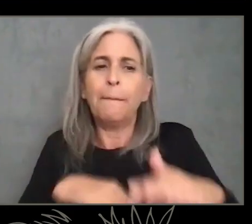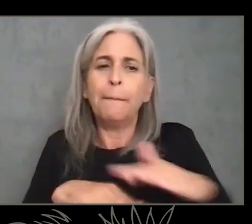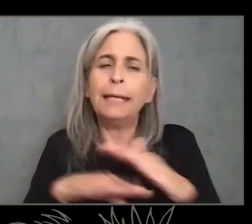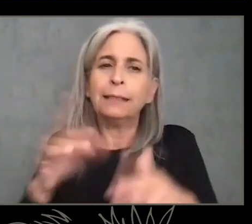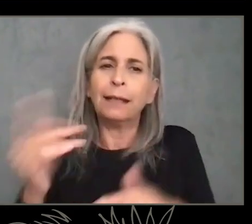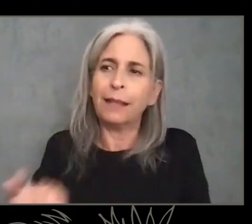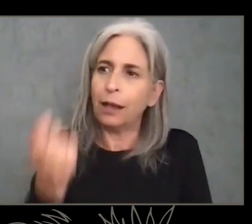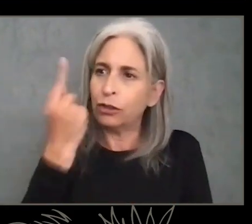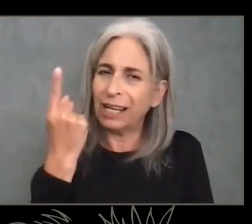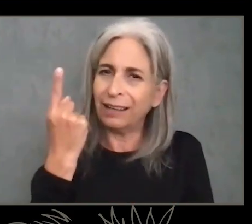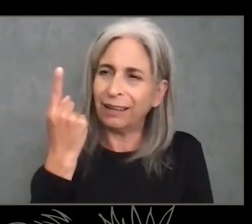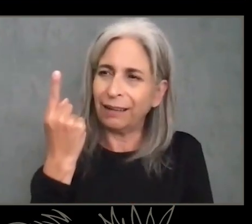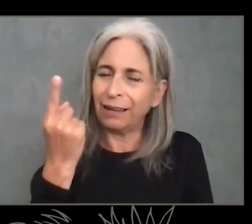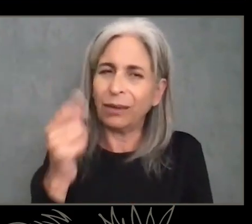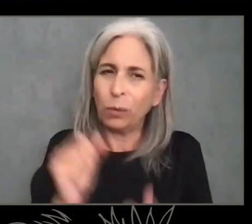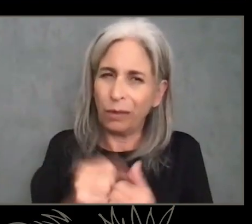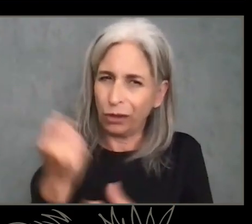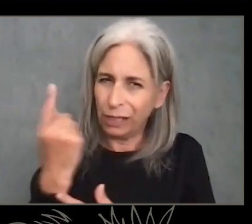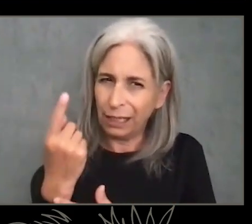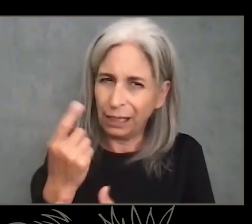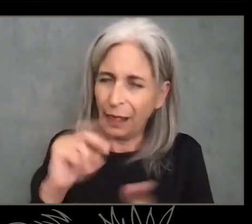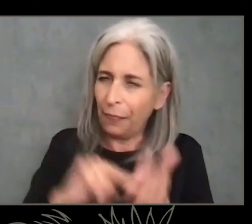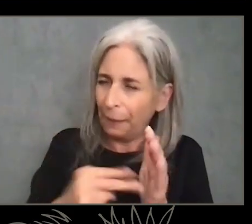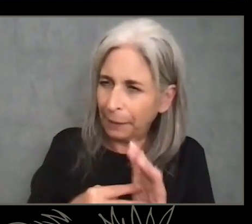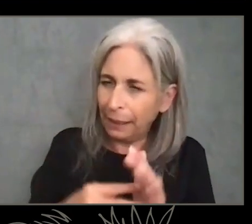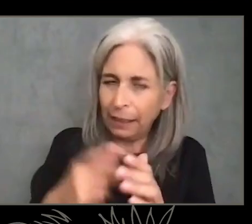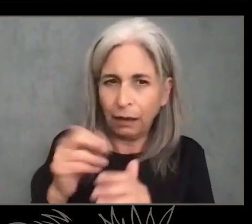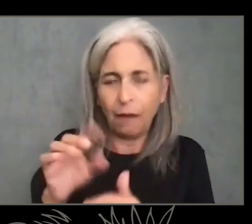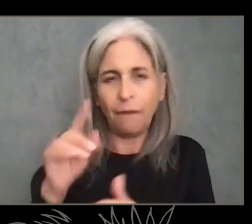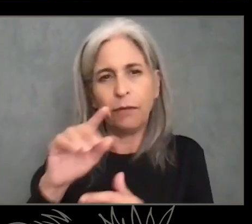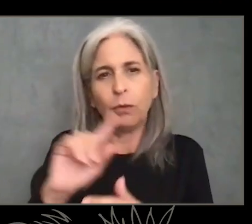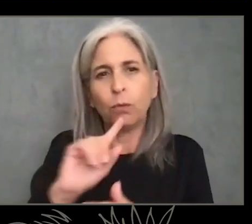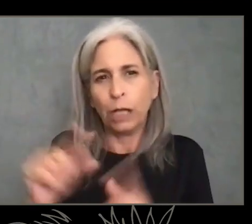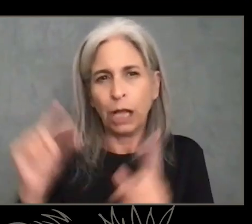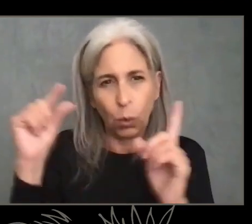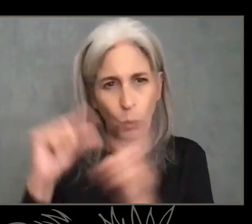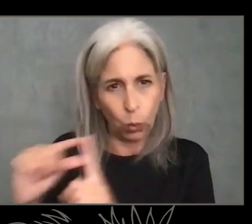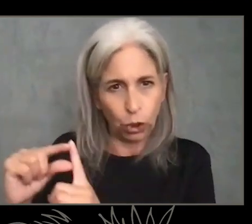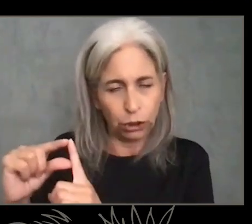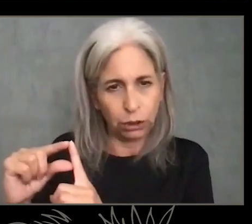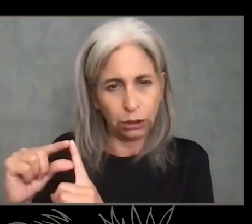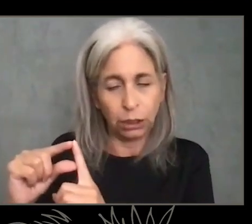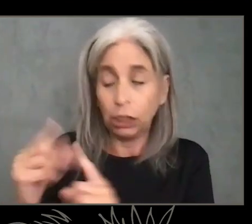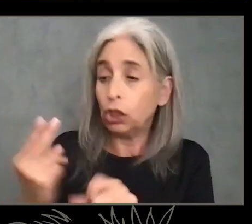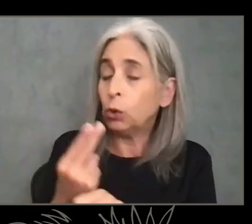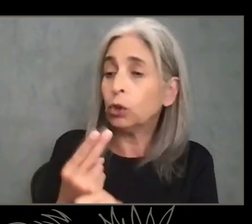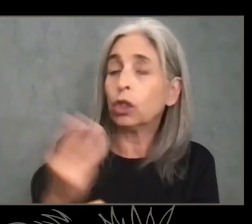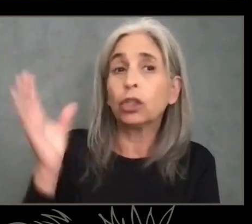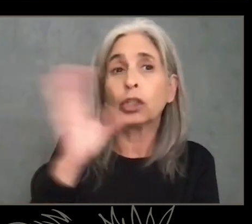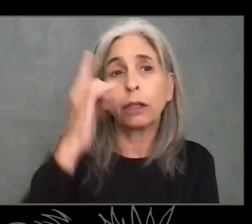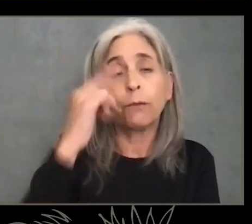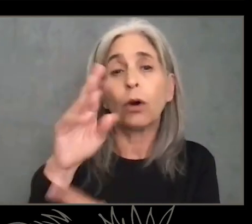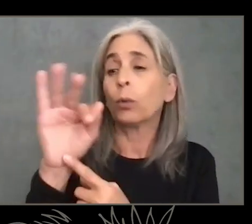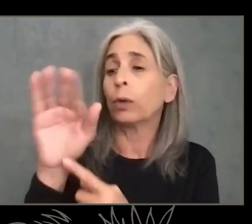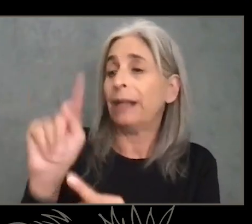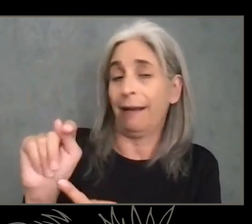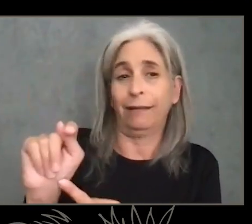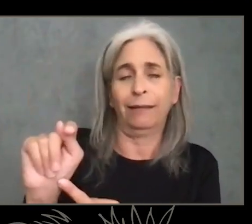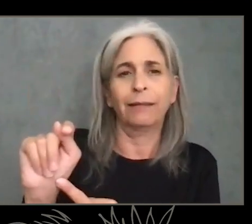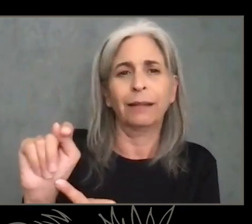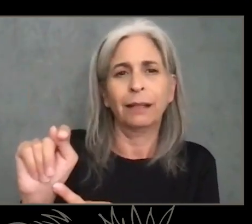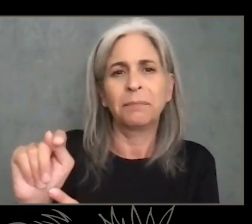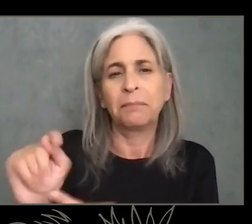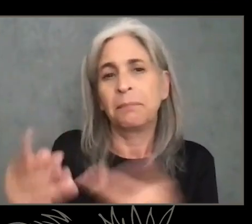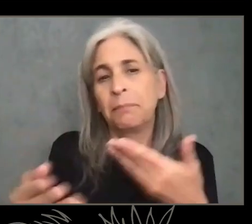it would be based on the understanding. It would be based on the meaning of the actual word. So for example, if a user is looking for React, I know